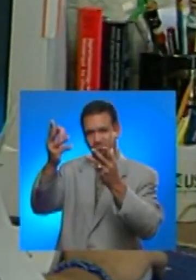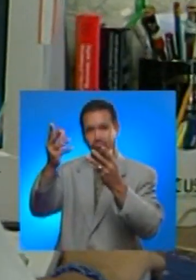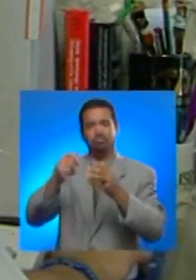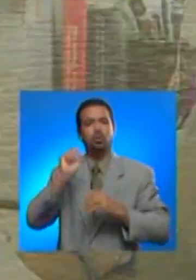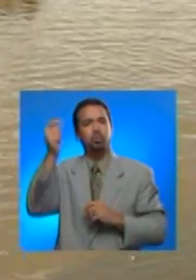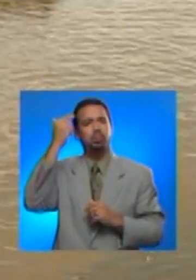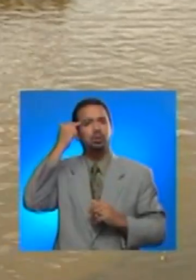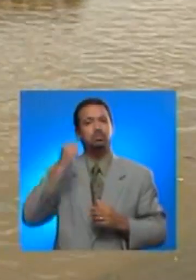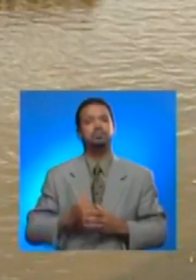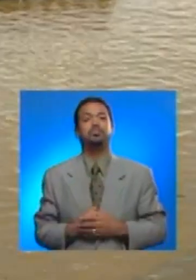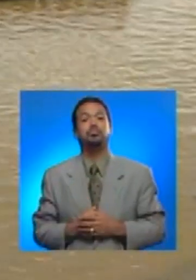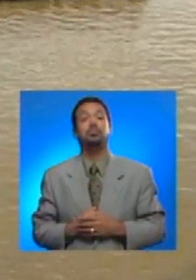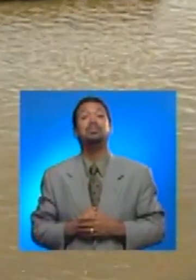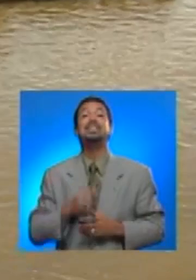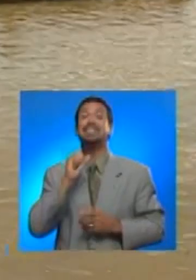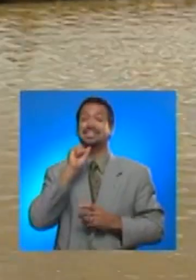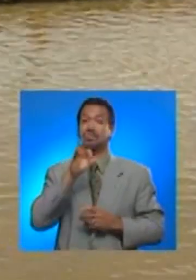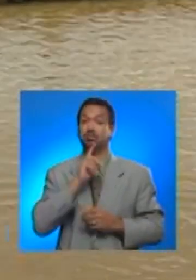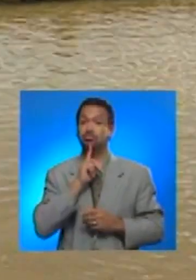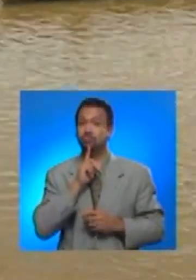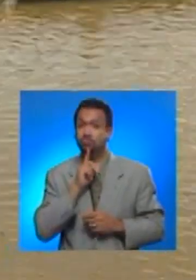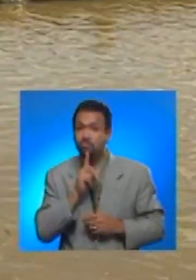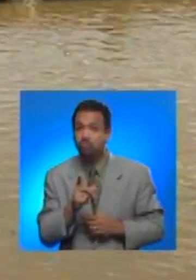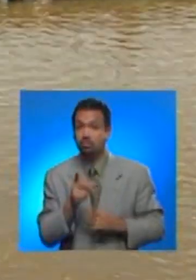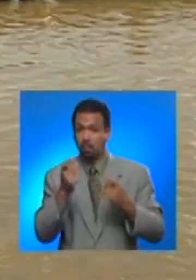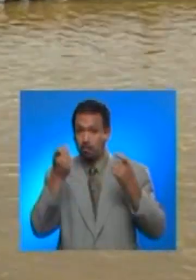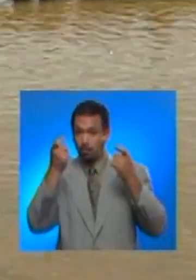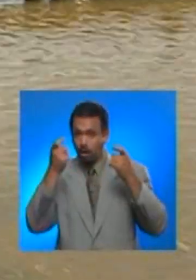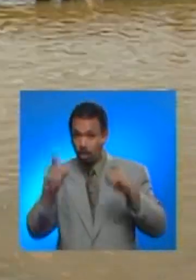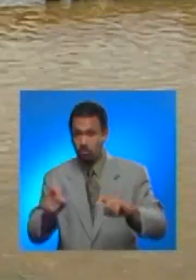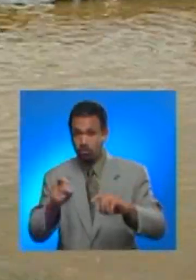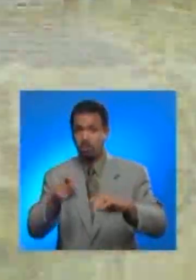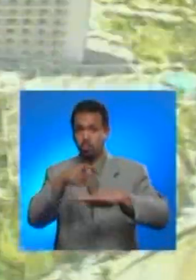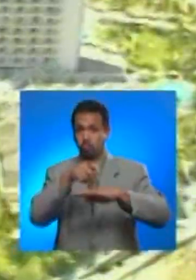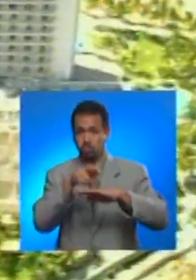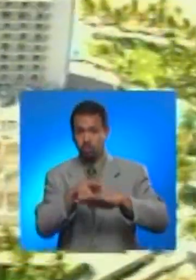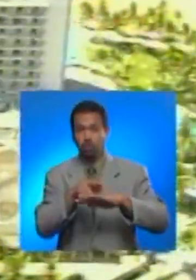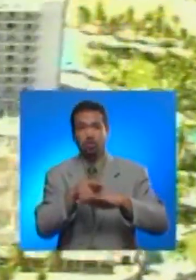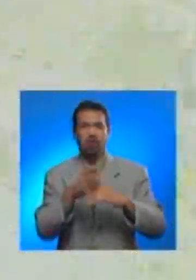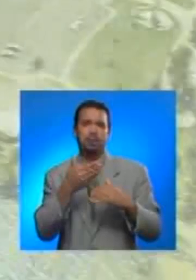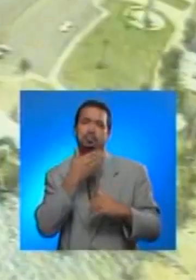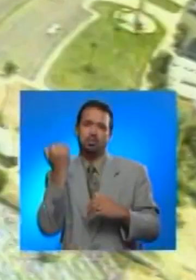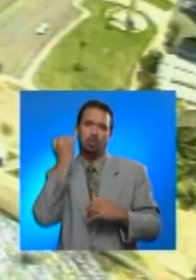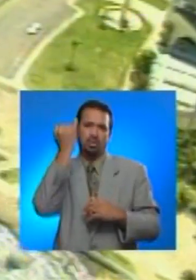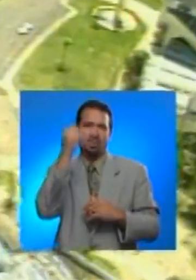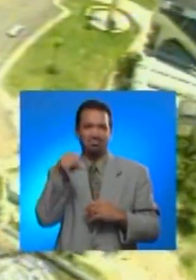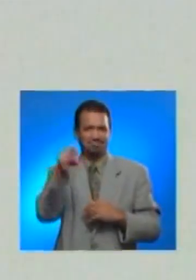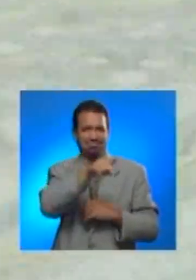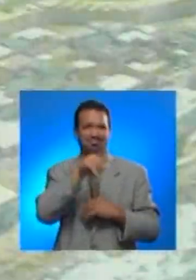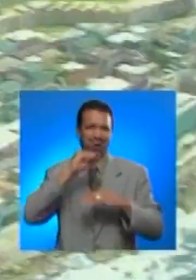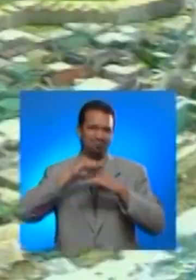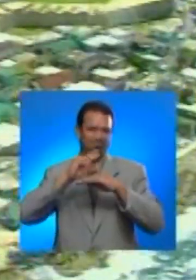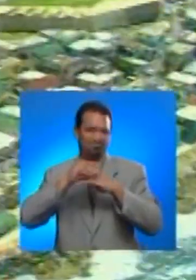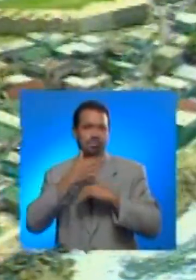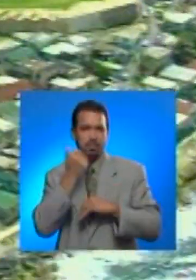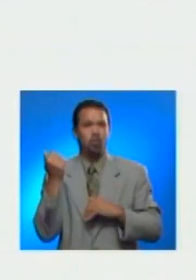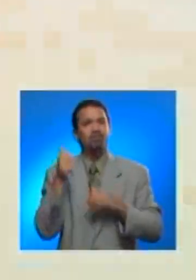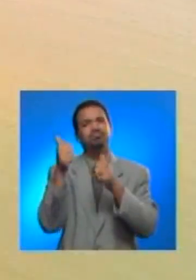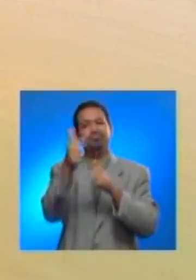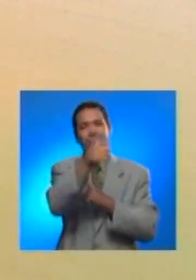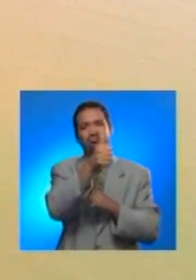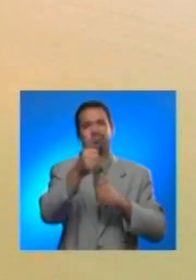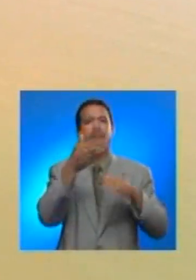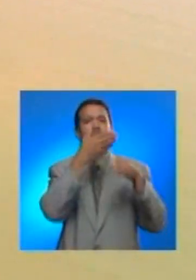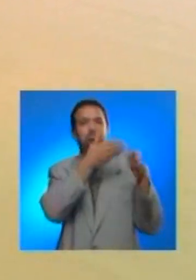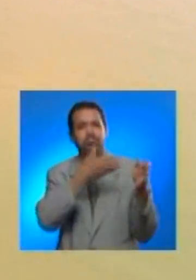real threat posed to Puerto Rico by such an event, it is recommended that the population educate and prepare themselves for a